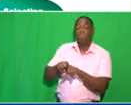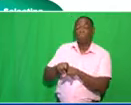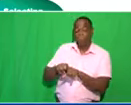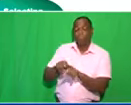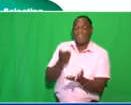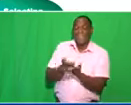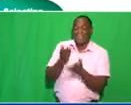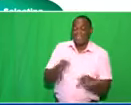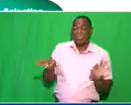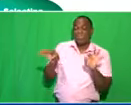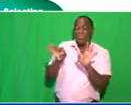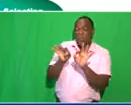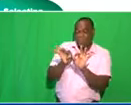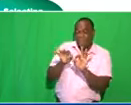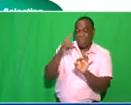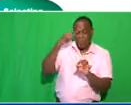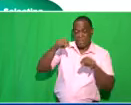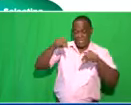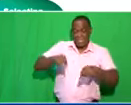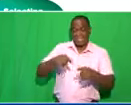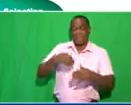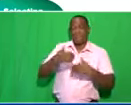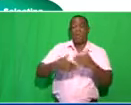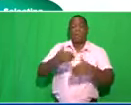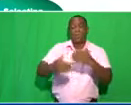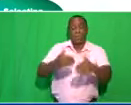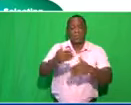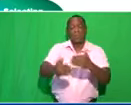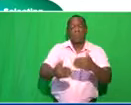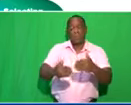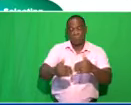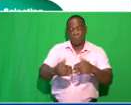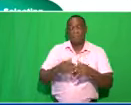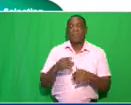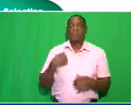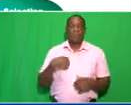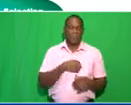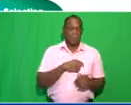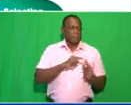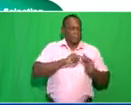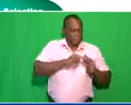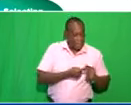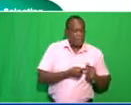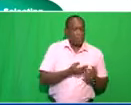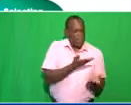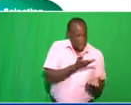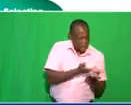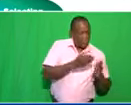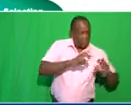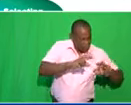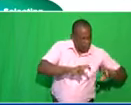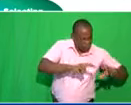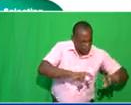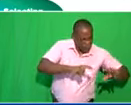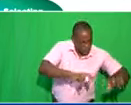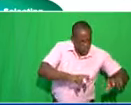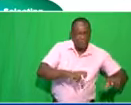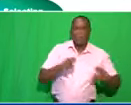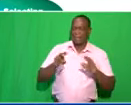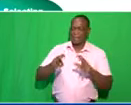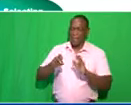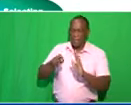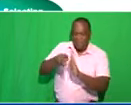process, straight through. And so we move back from evidence, then we go to policy options, and then we go back to evidence. We